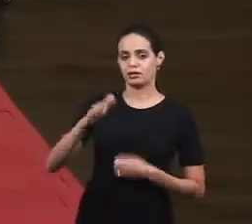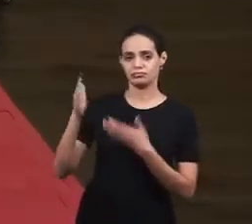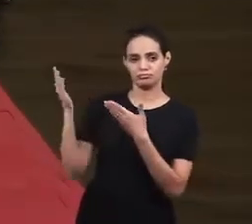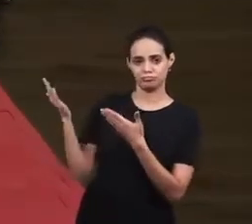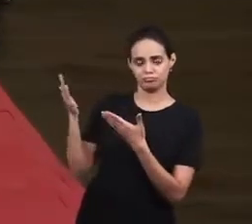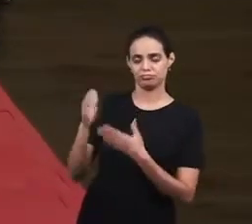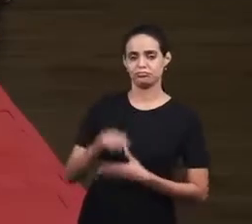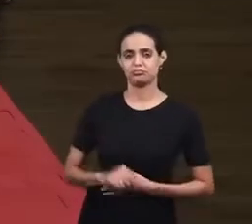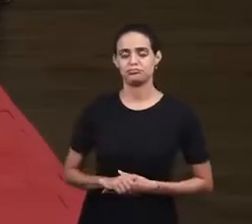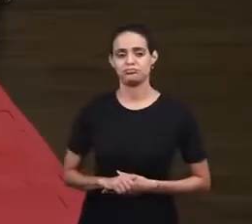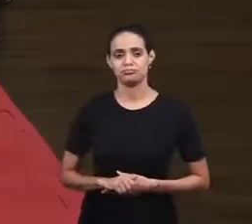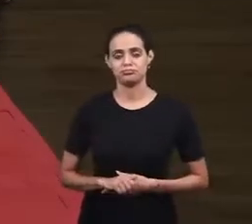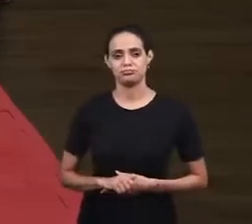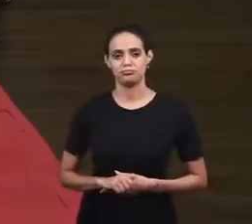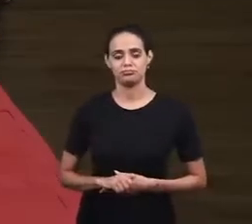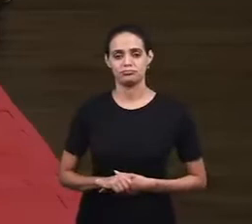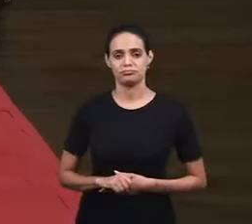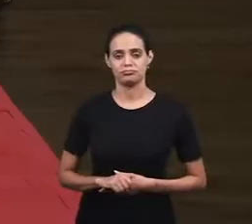Babylon.